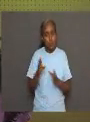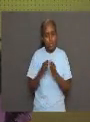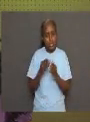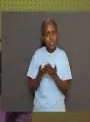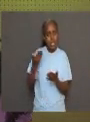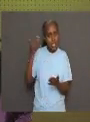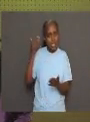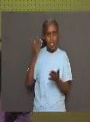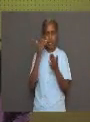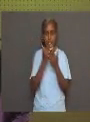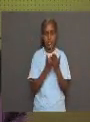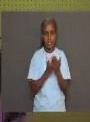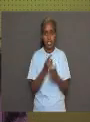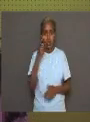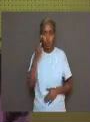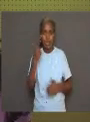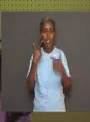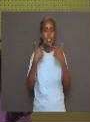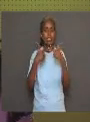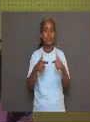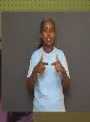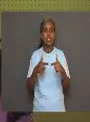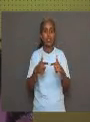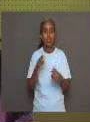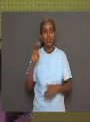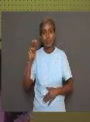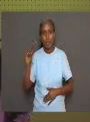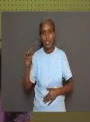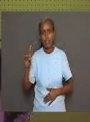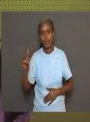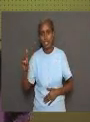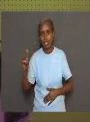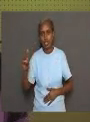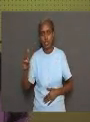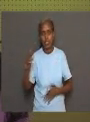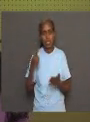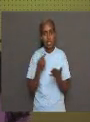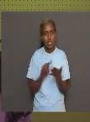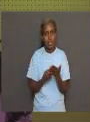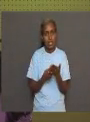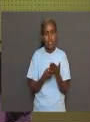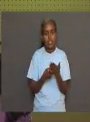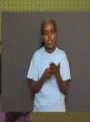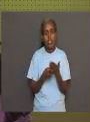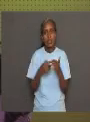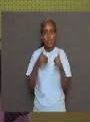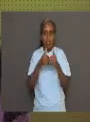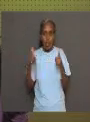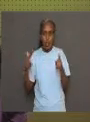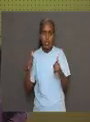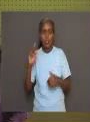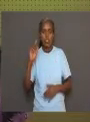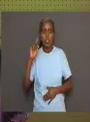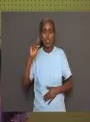lesson, one limitation of mean deviation is that it violates algebraic